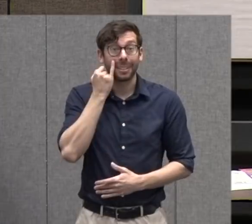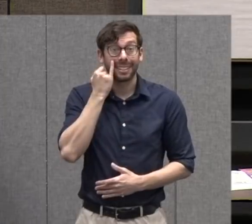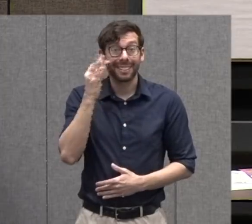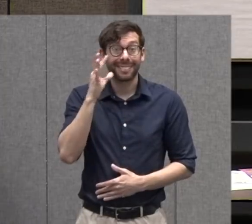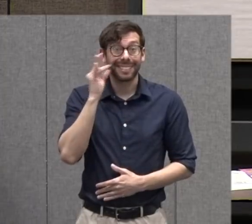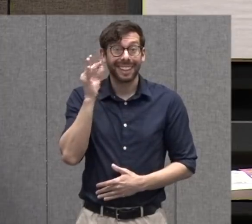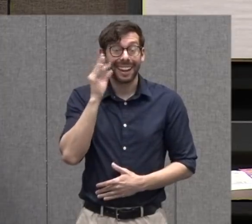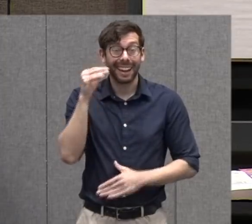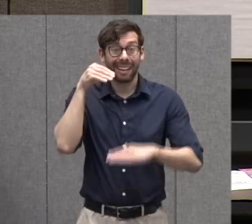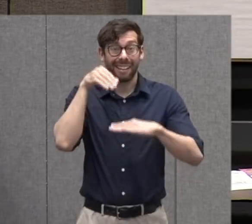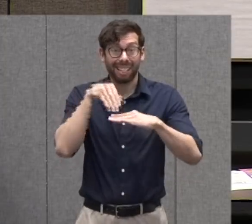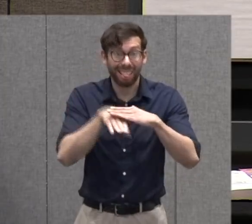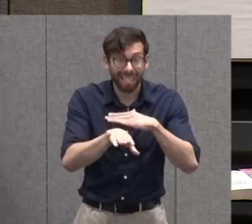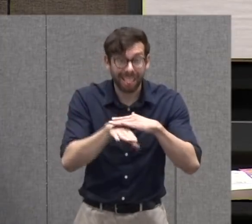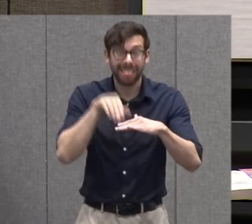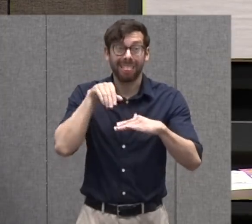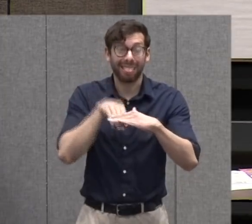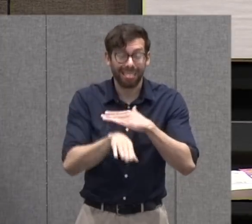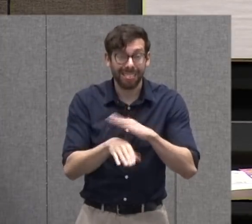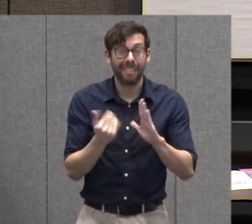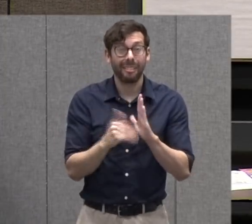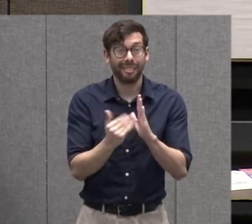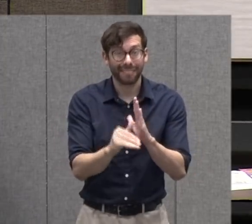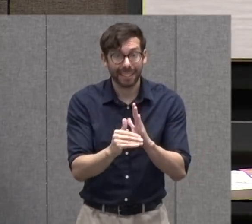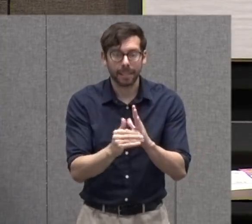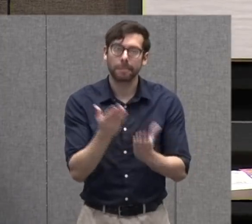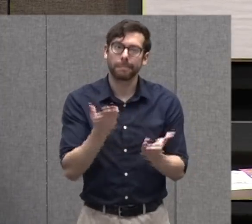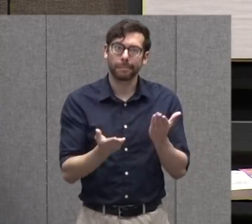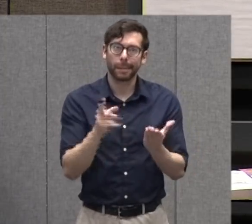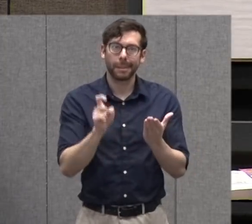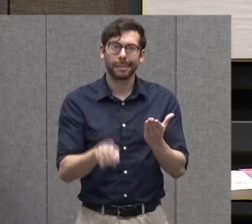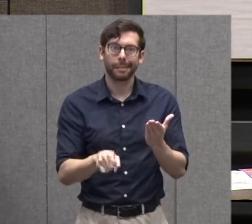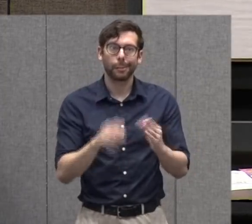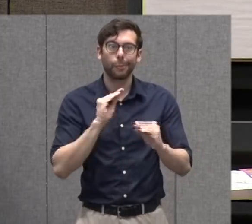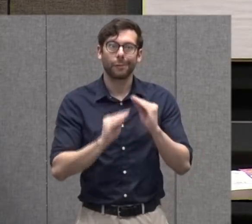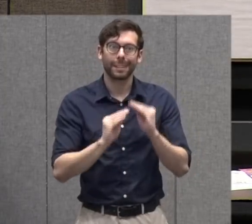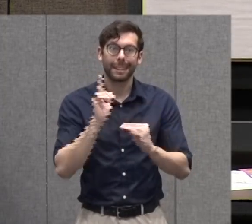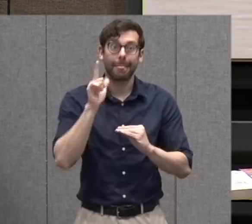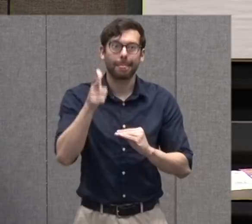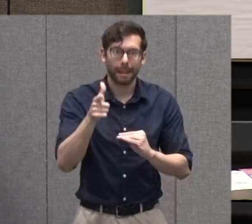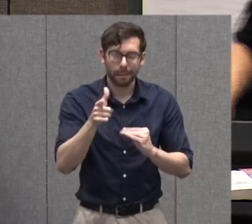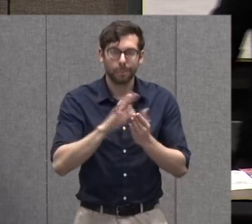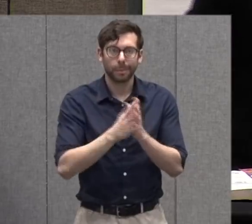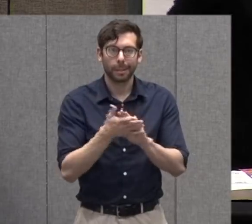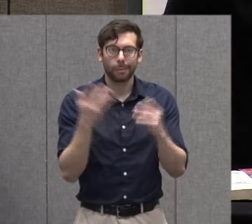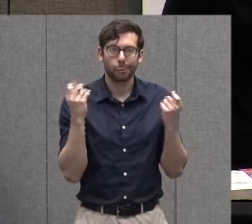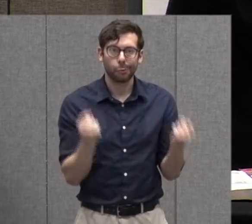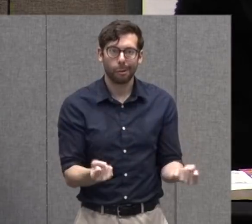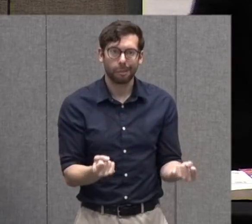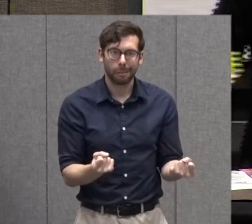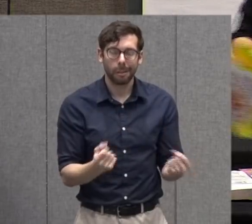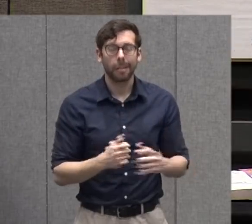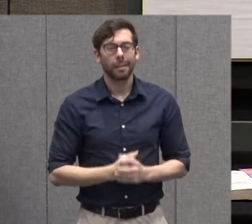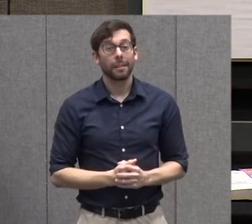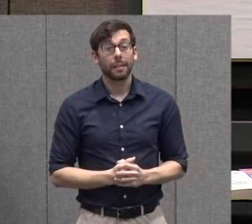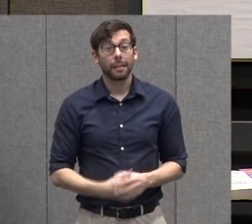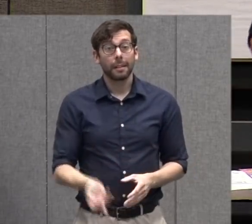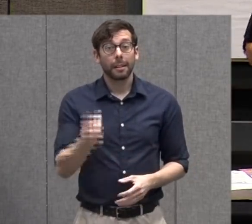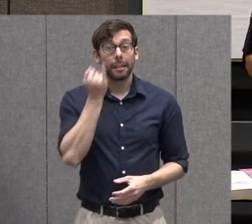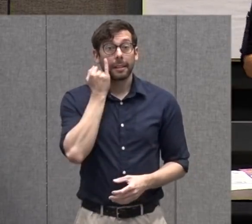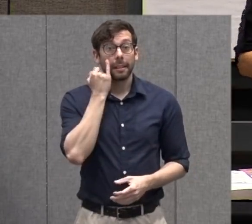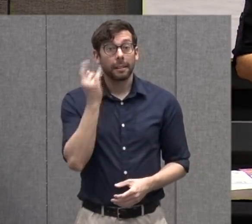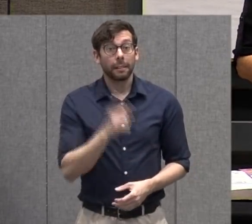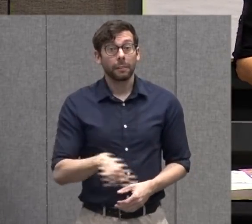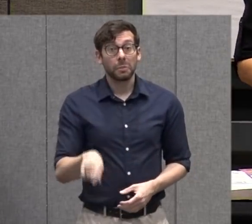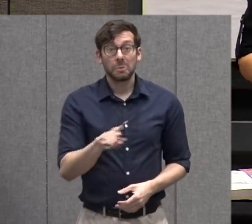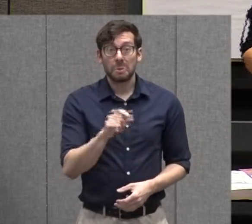might need to fix this and make it stronger. I would have to test this out. If you don't have a pet or you don't